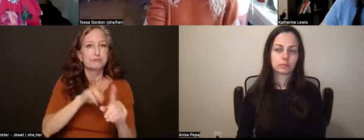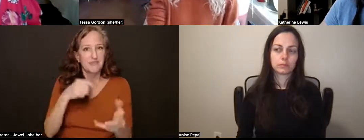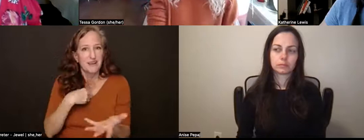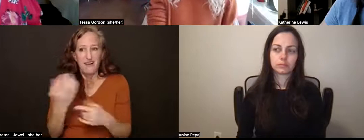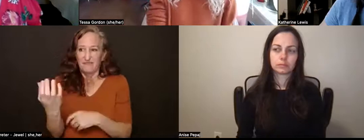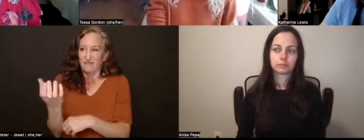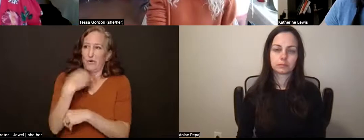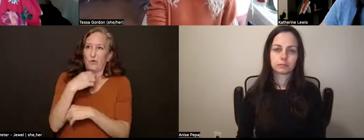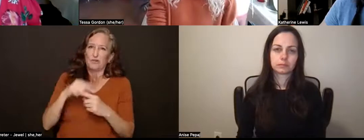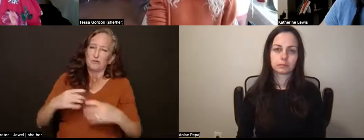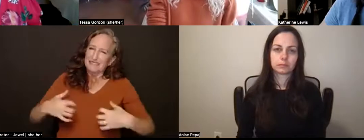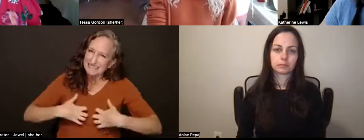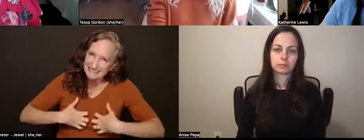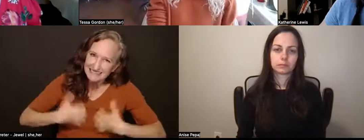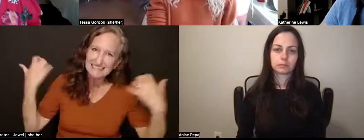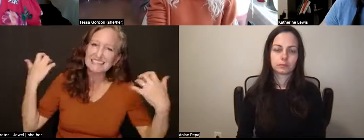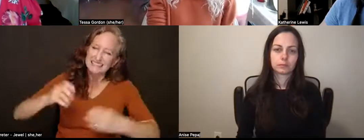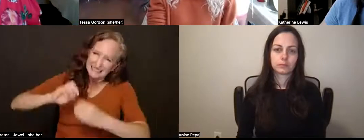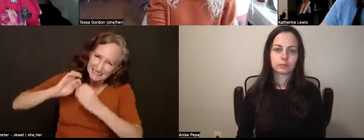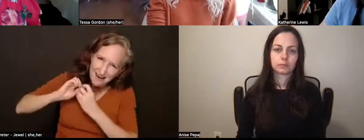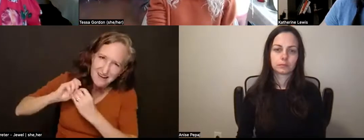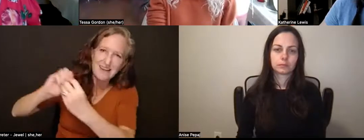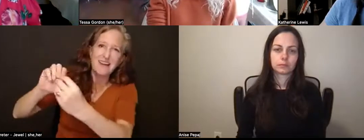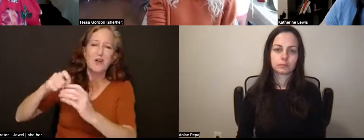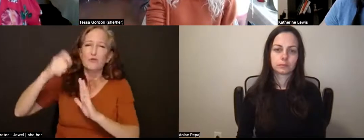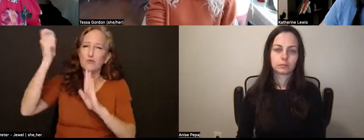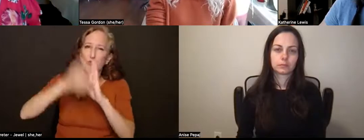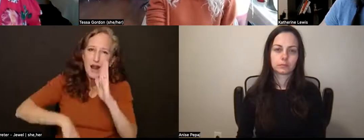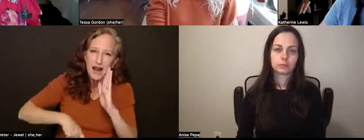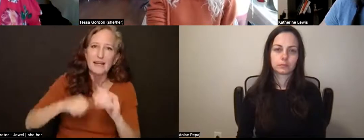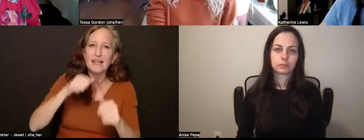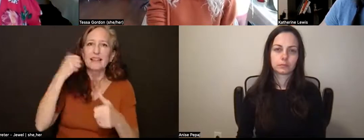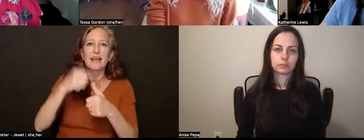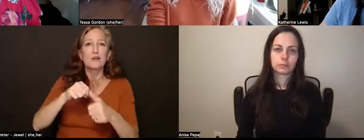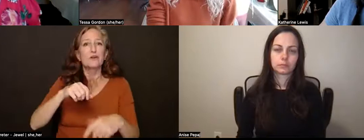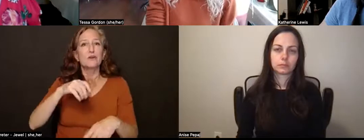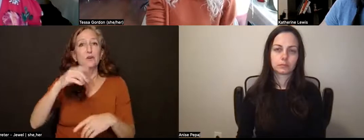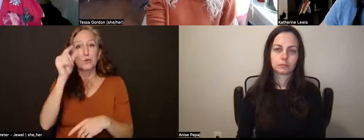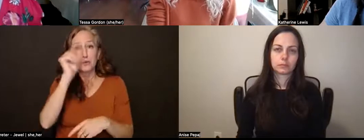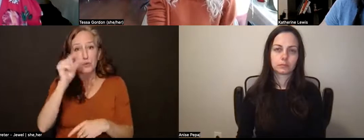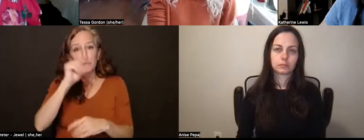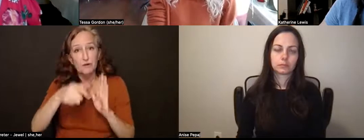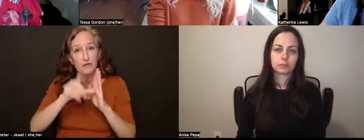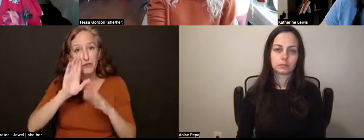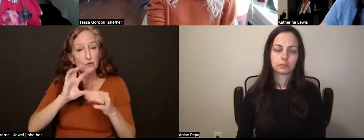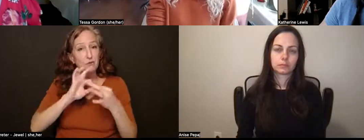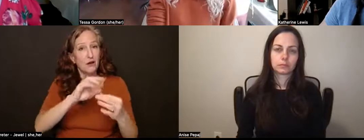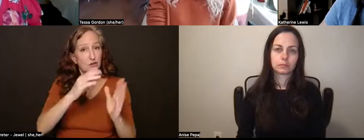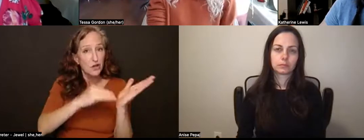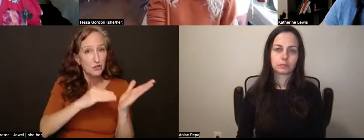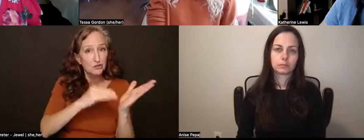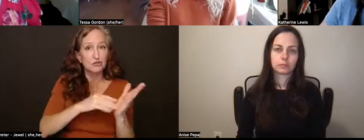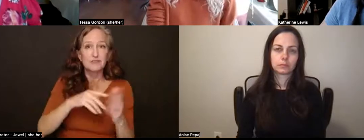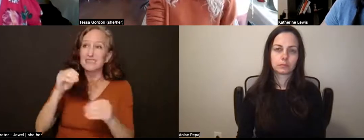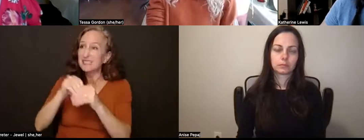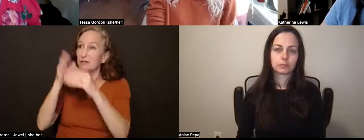my conversation. I had to get angry enough by writing Google reviews on doctors. And I would bring that back to